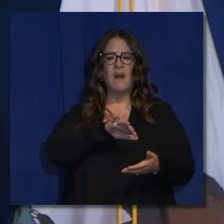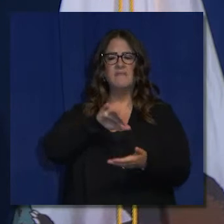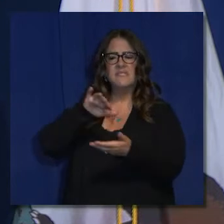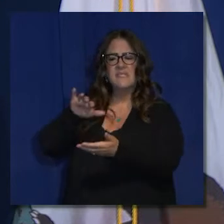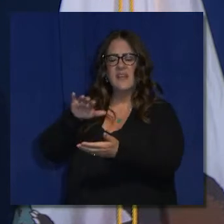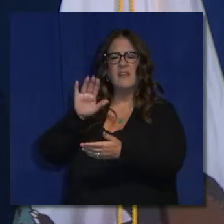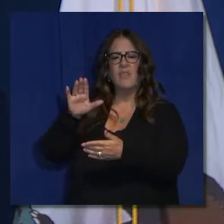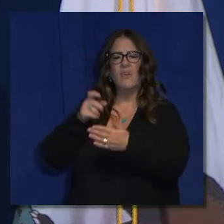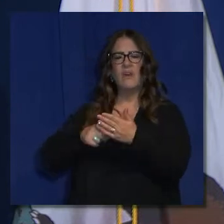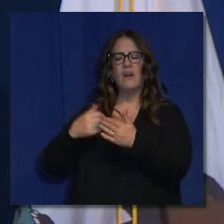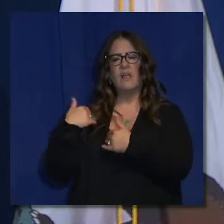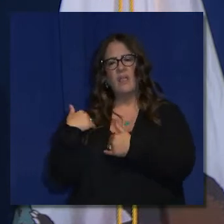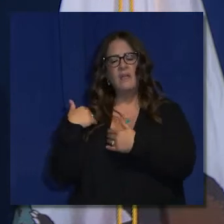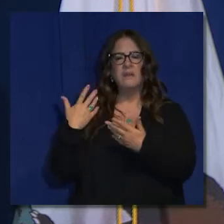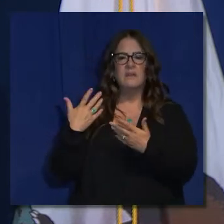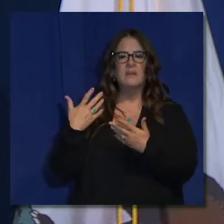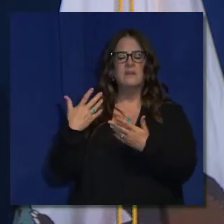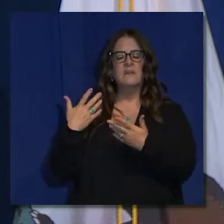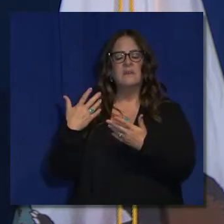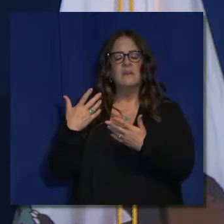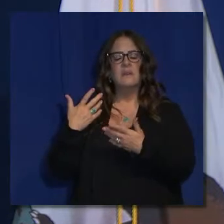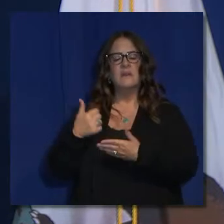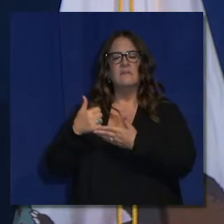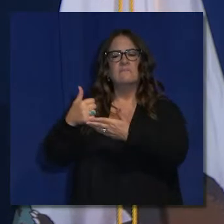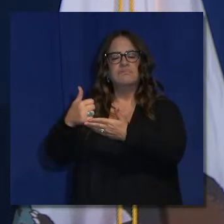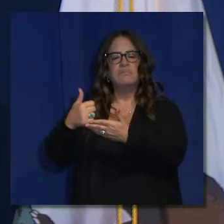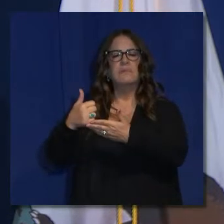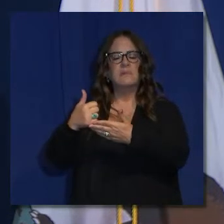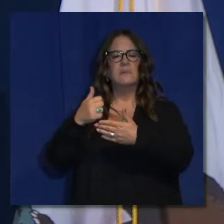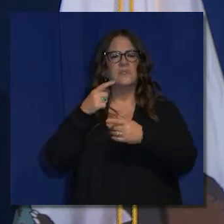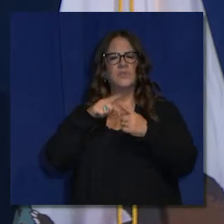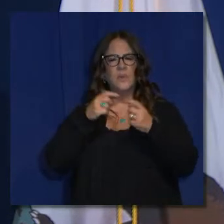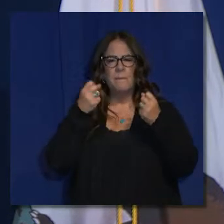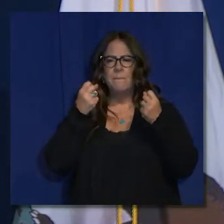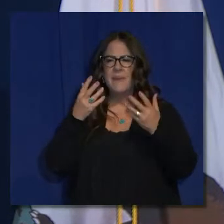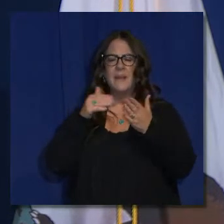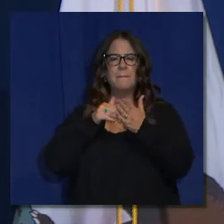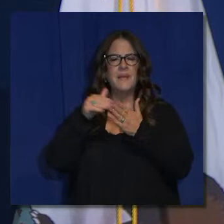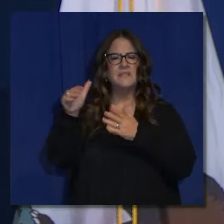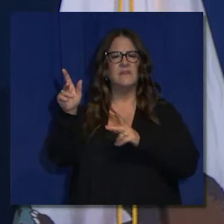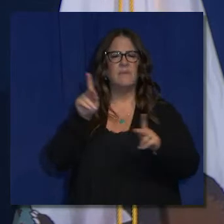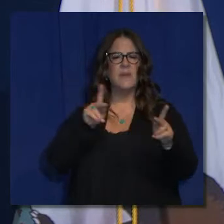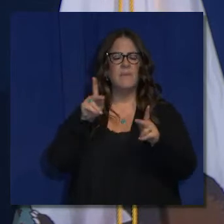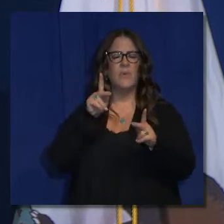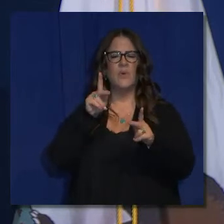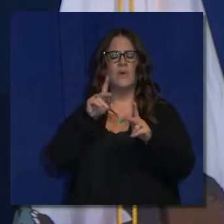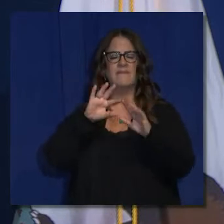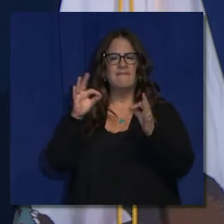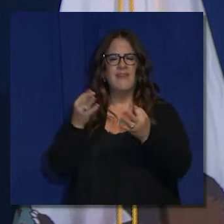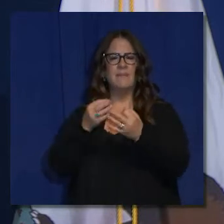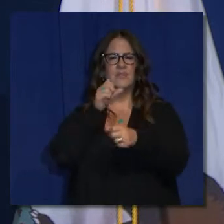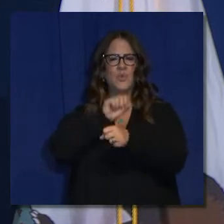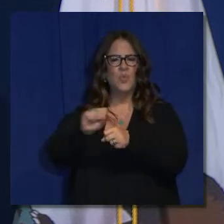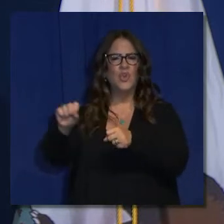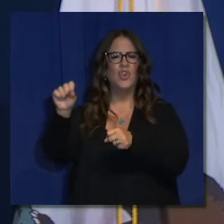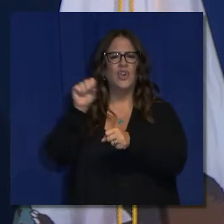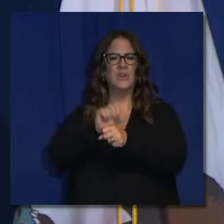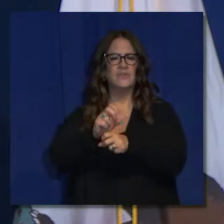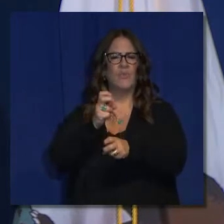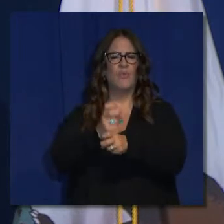burden in this state to millions of working families, I think, is wise because of